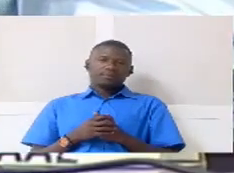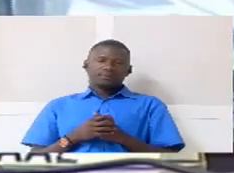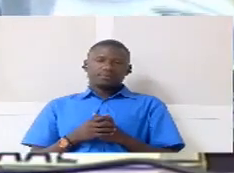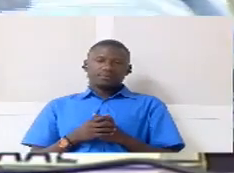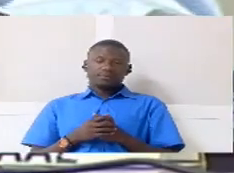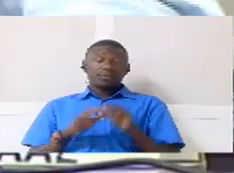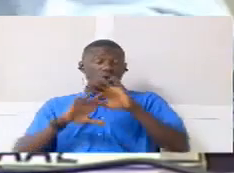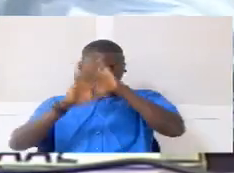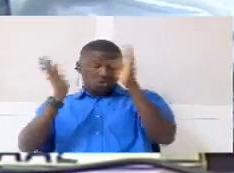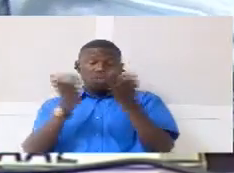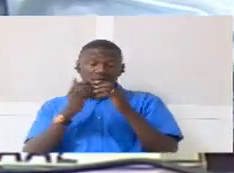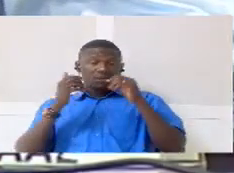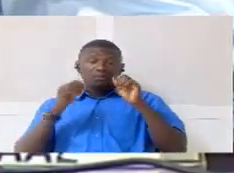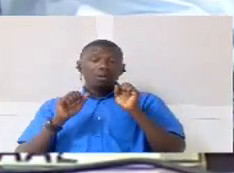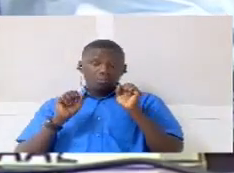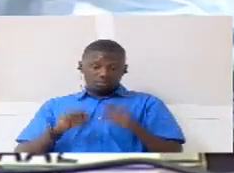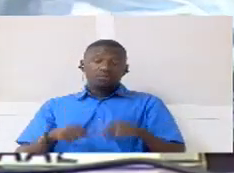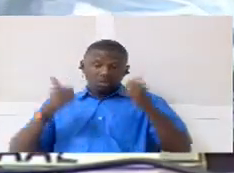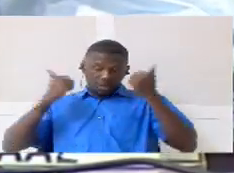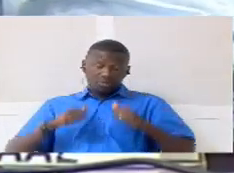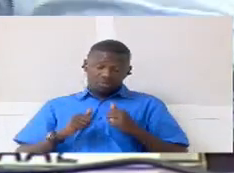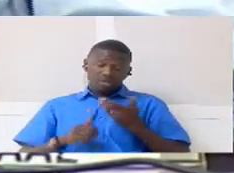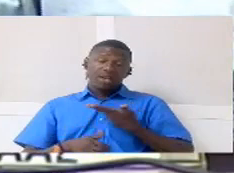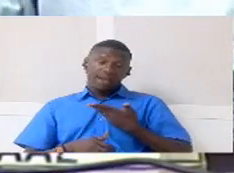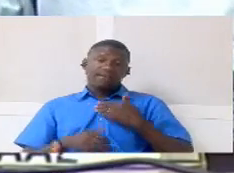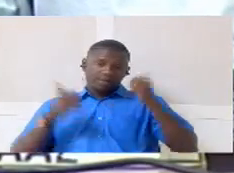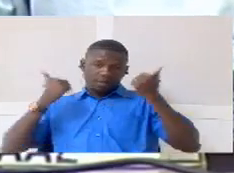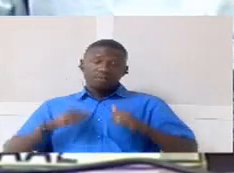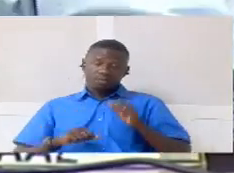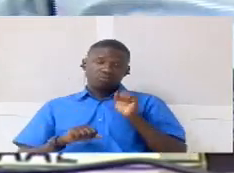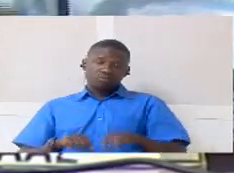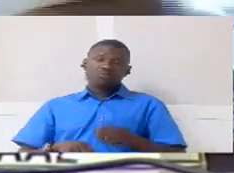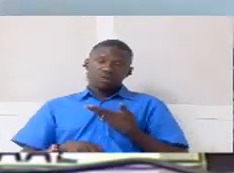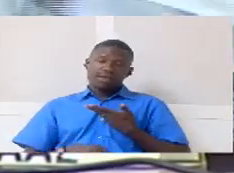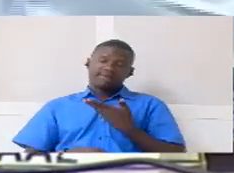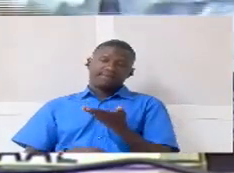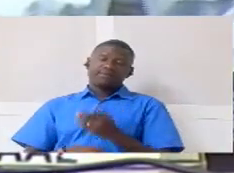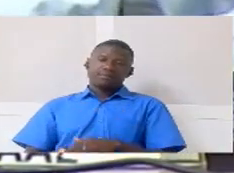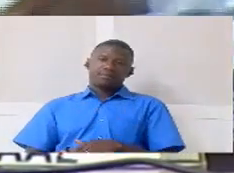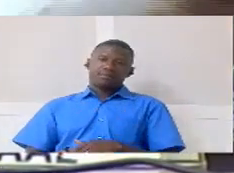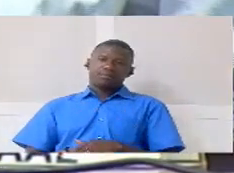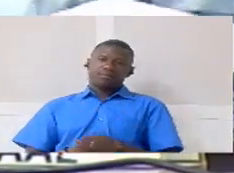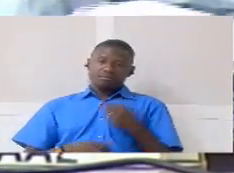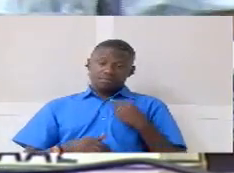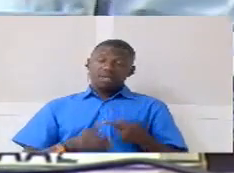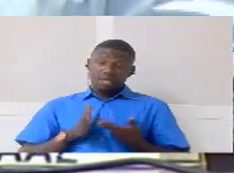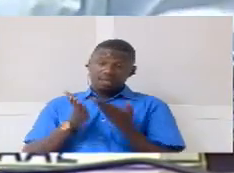dale. All of that could have happened. It happened. I'll give you examples. Mbese anti yungu itandilela.